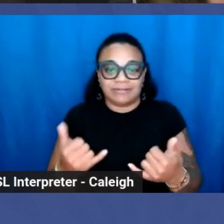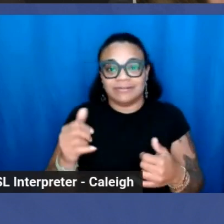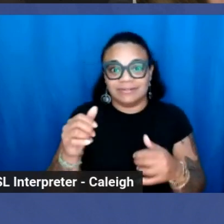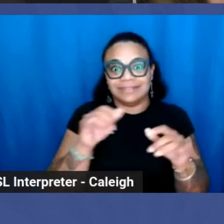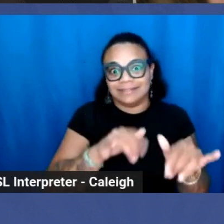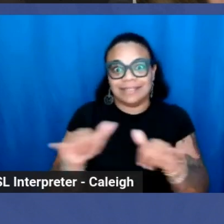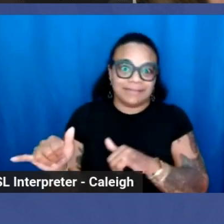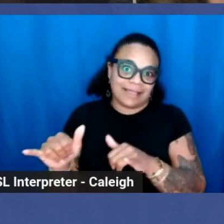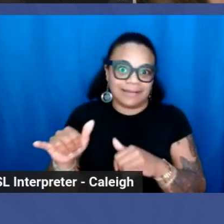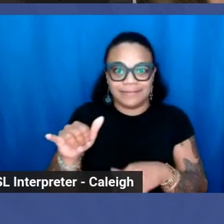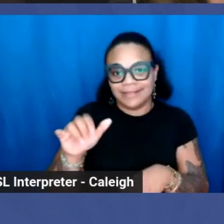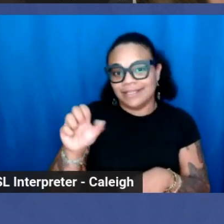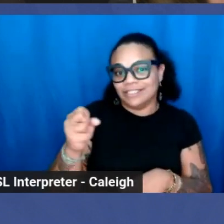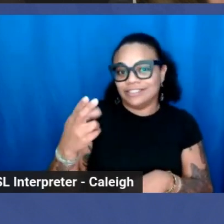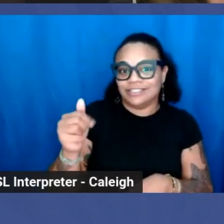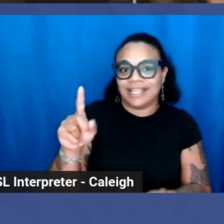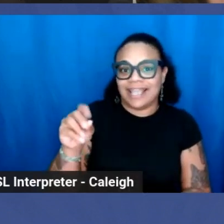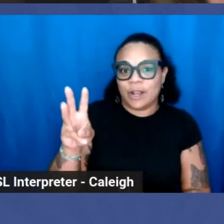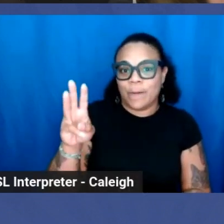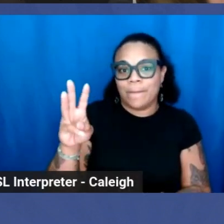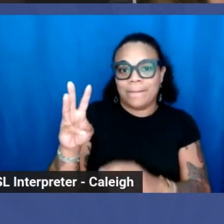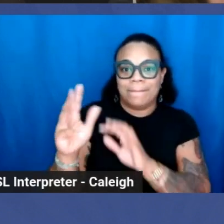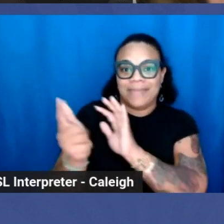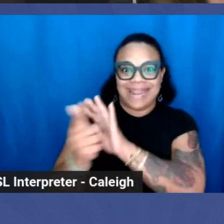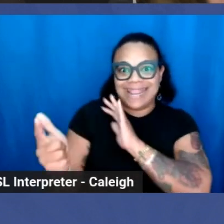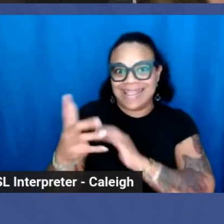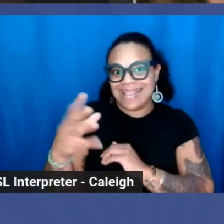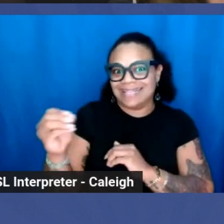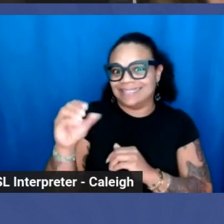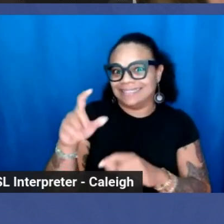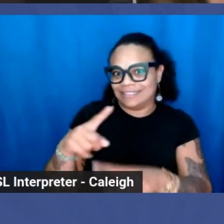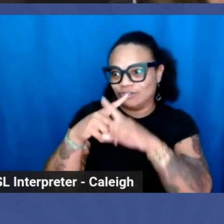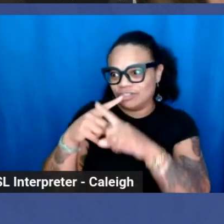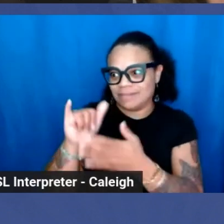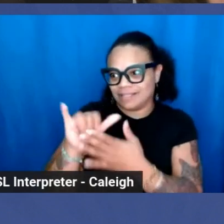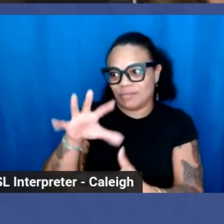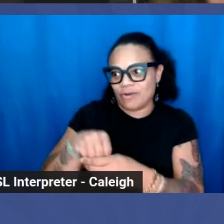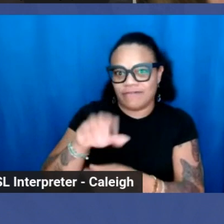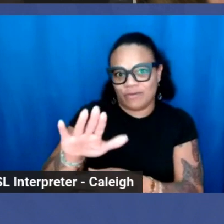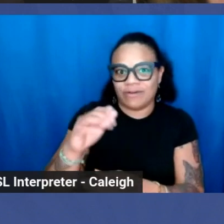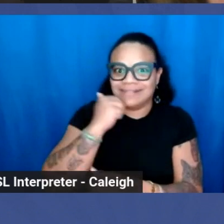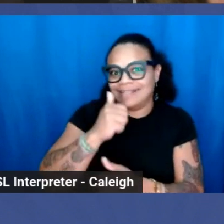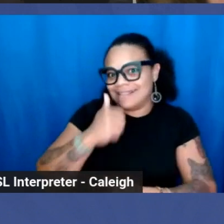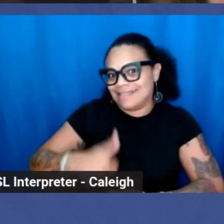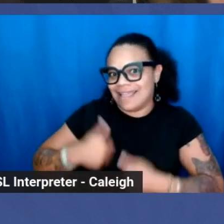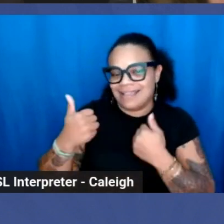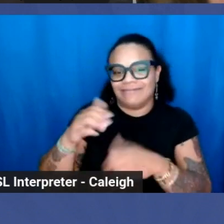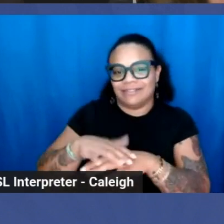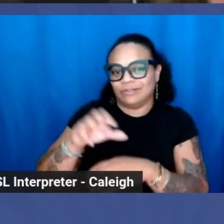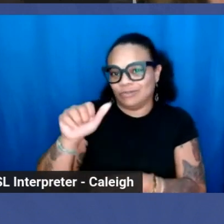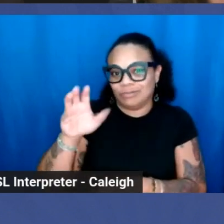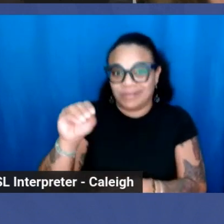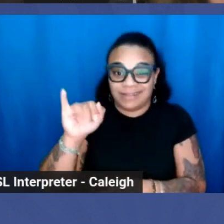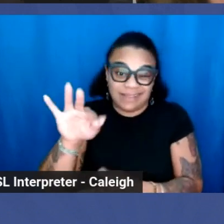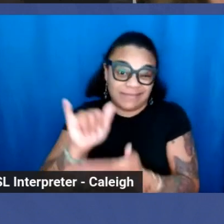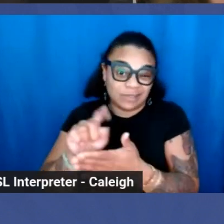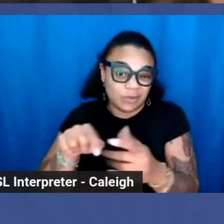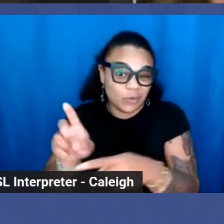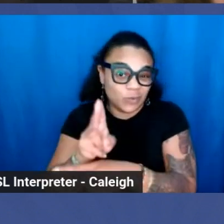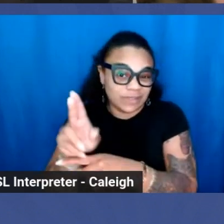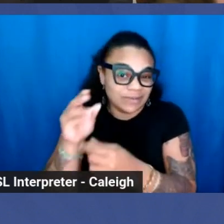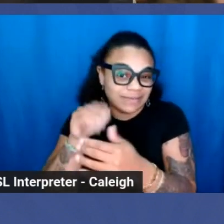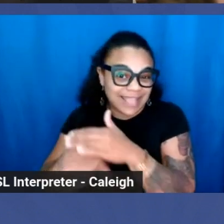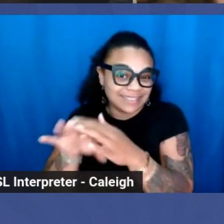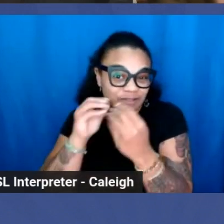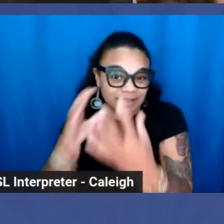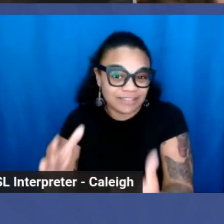and censorship is like part of your daily life on social media, if that's what you use to access things. Yeah. Oh, go ahead,